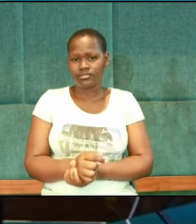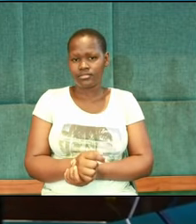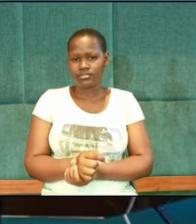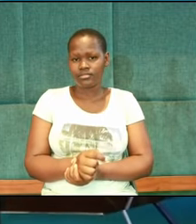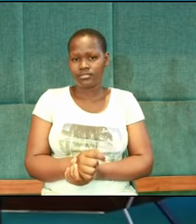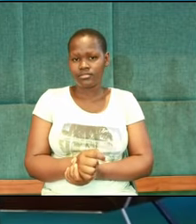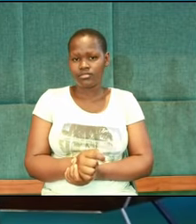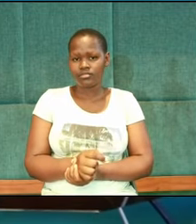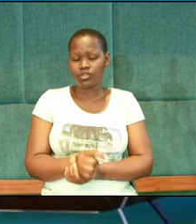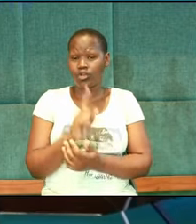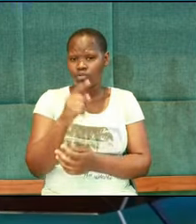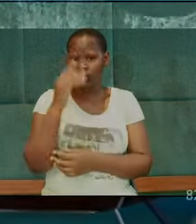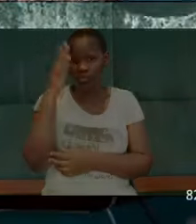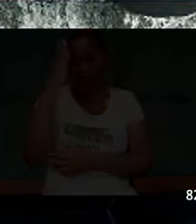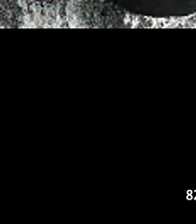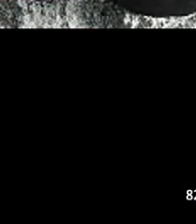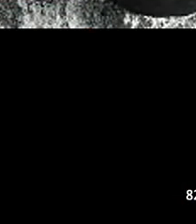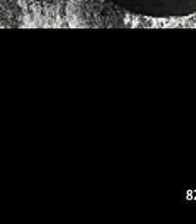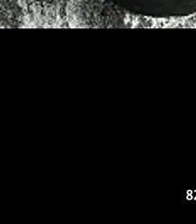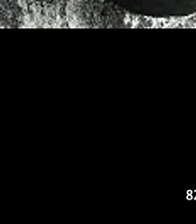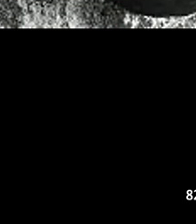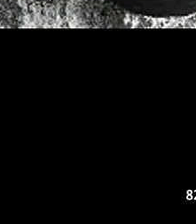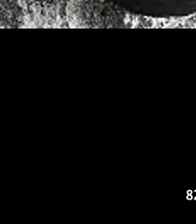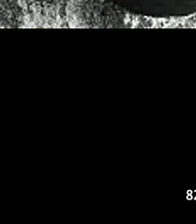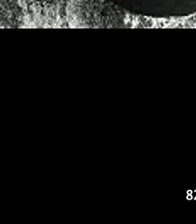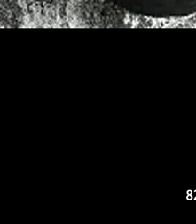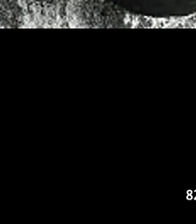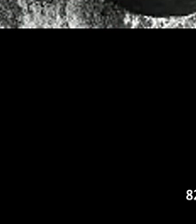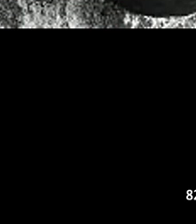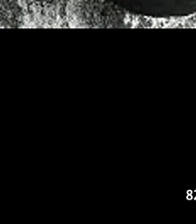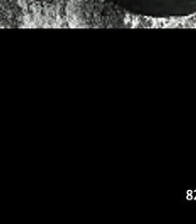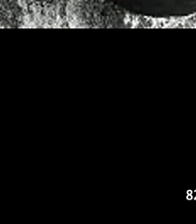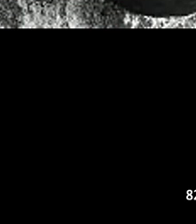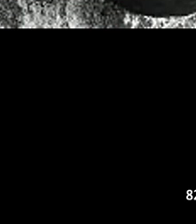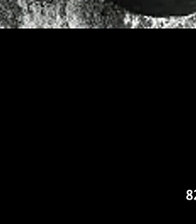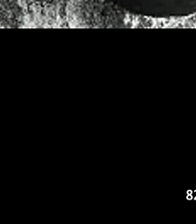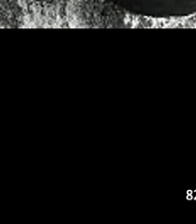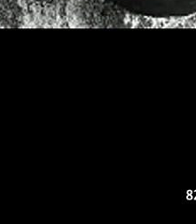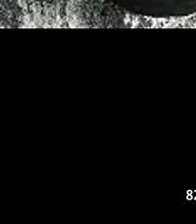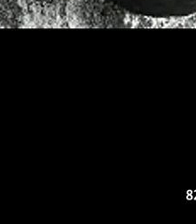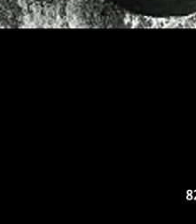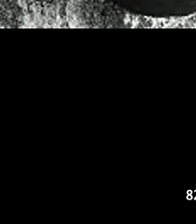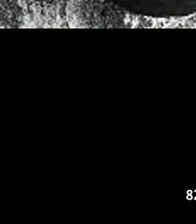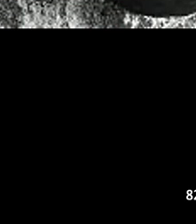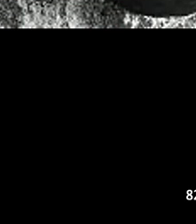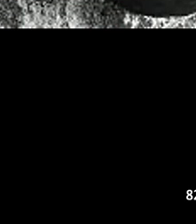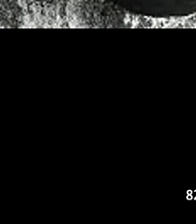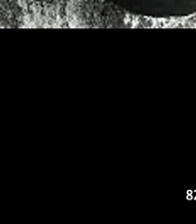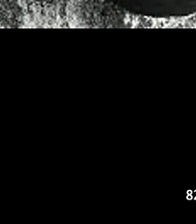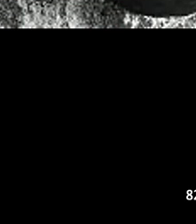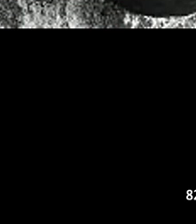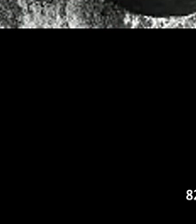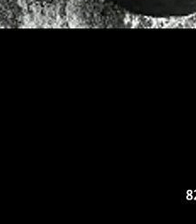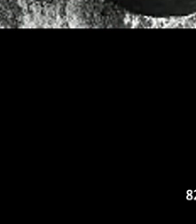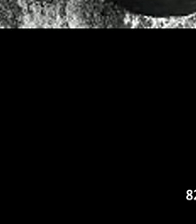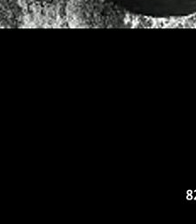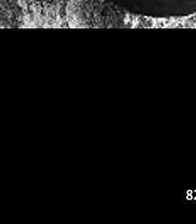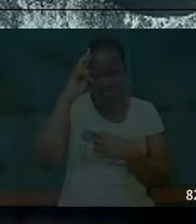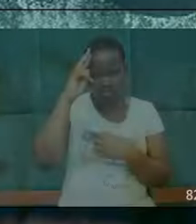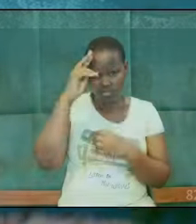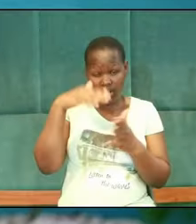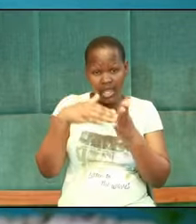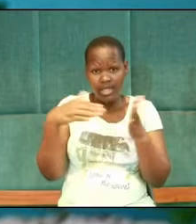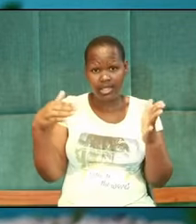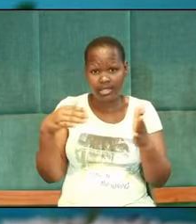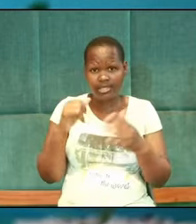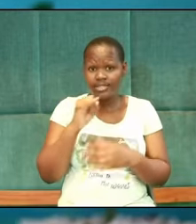Do you know why I make this statement? There must be a deliberate war against ignorance. Do you know the reason